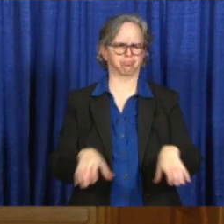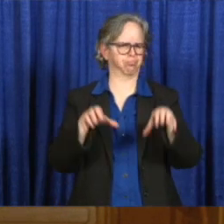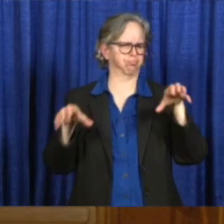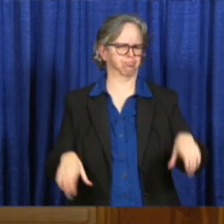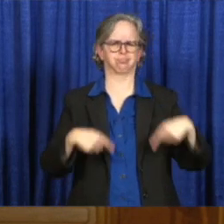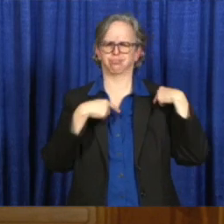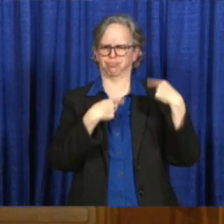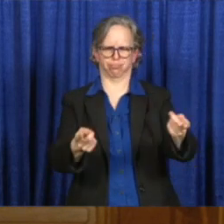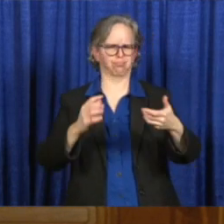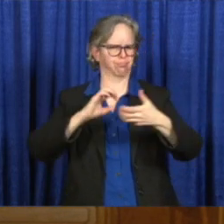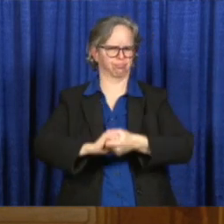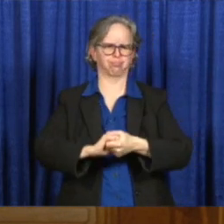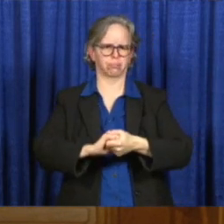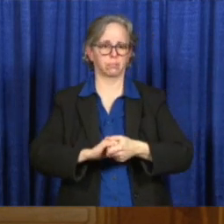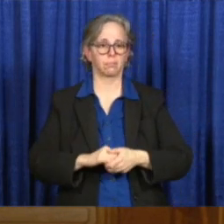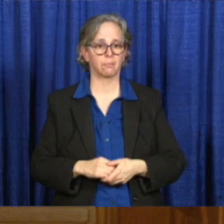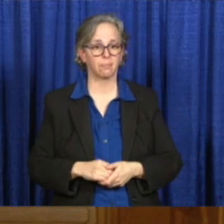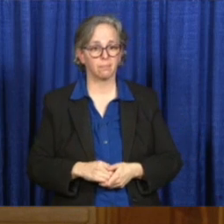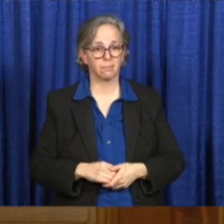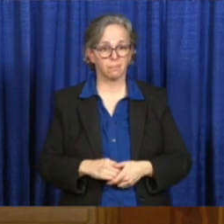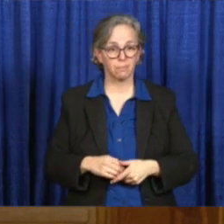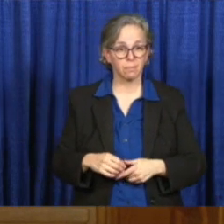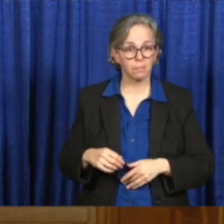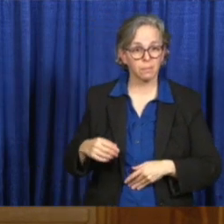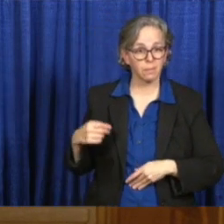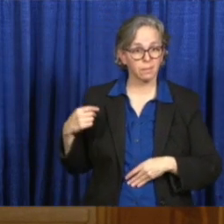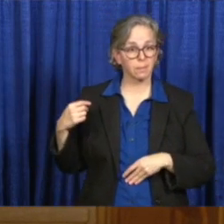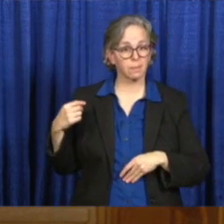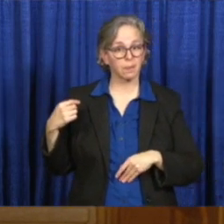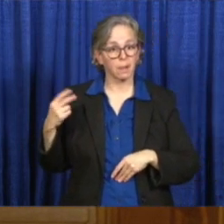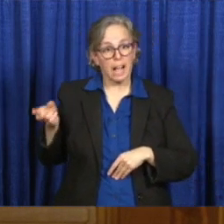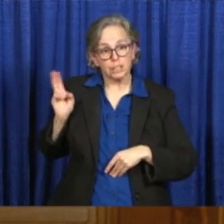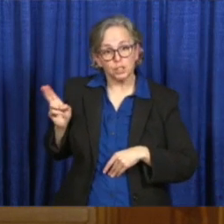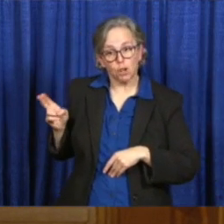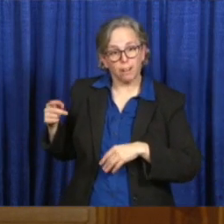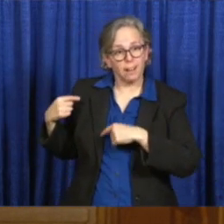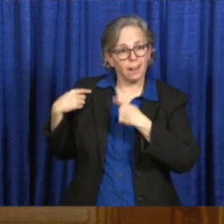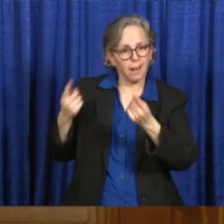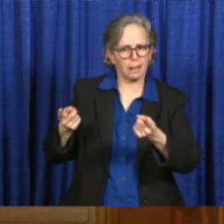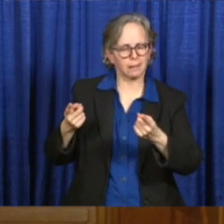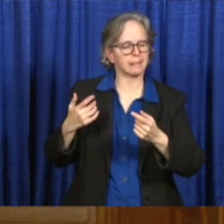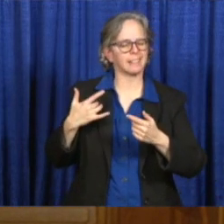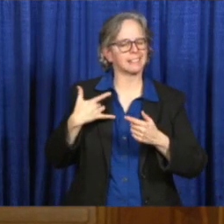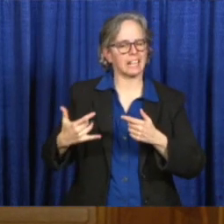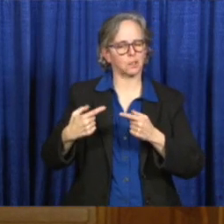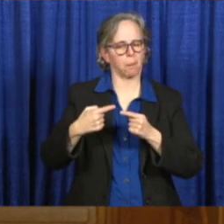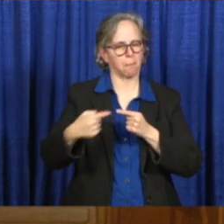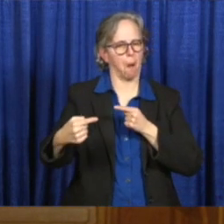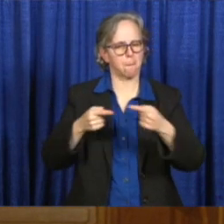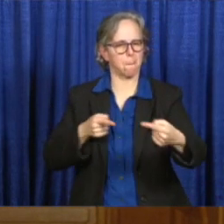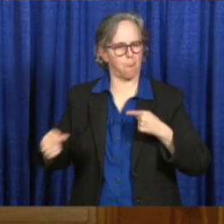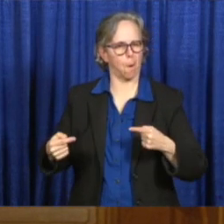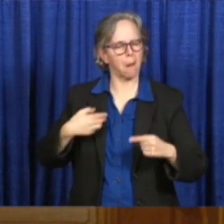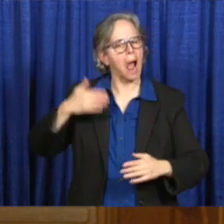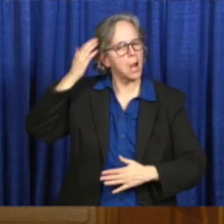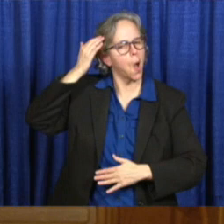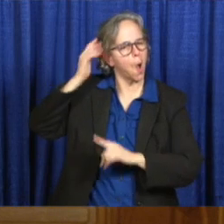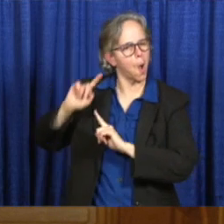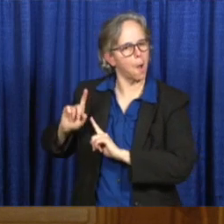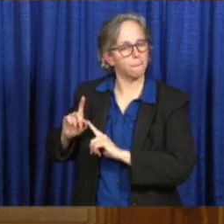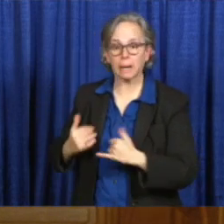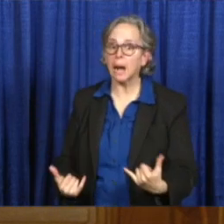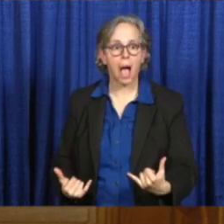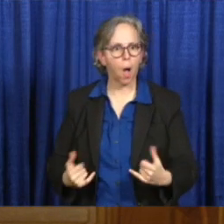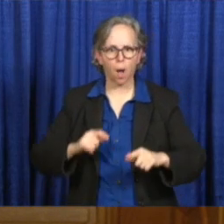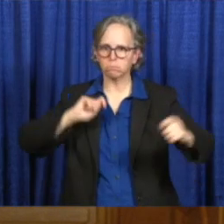Historically, hospitals don't necessarily work together unless they're in the same group. But they're stepping up. They're doing